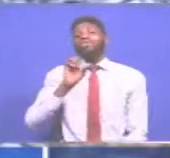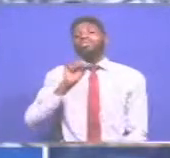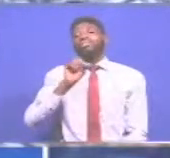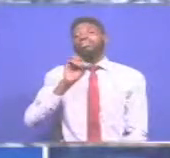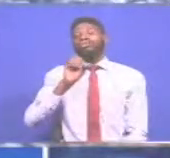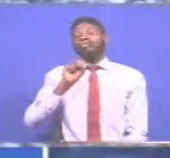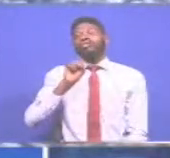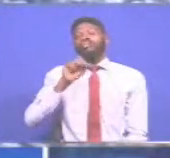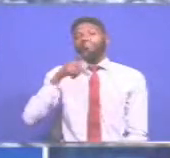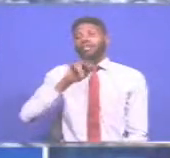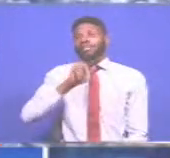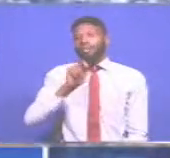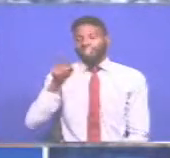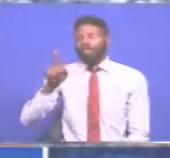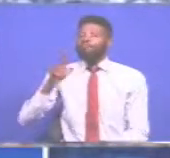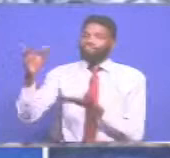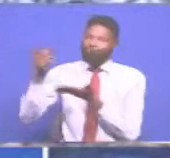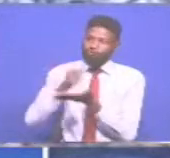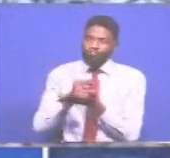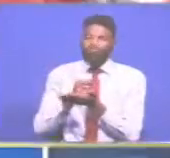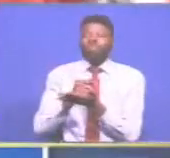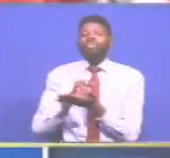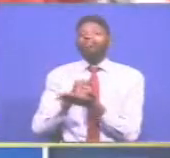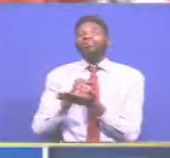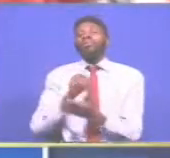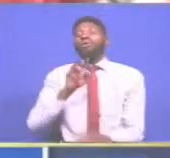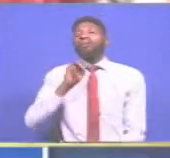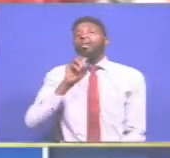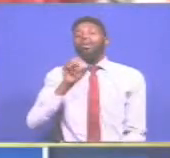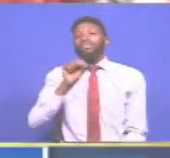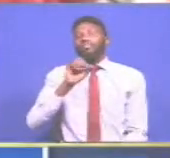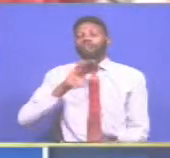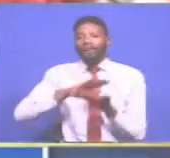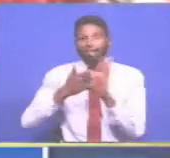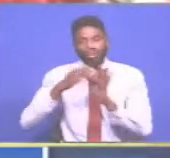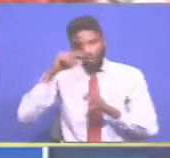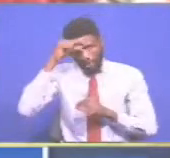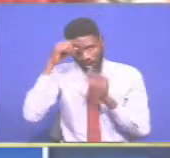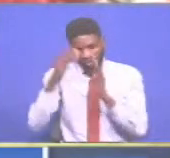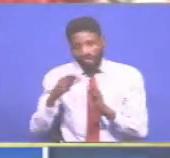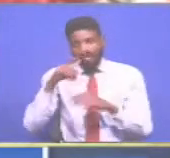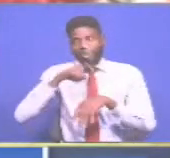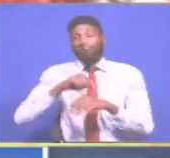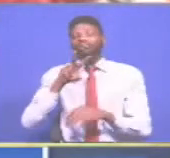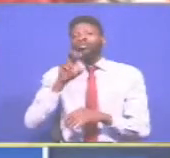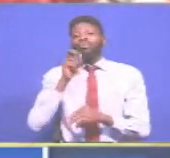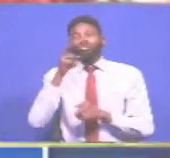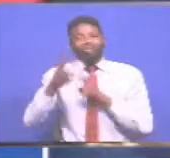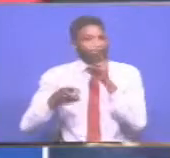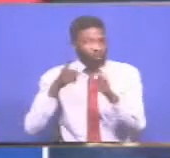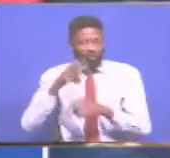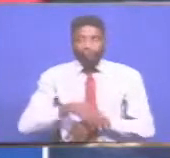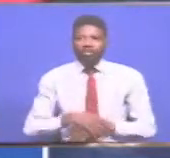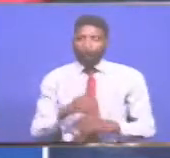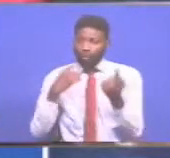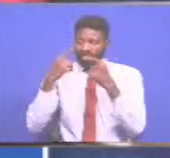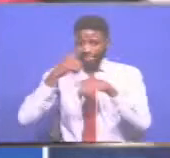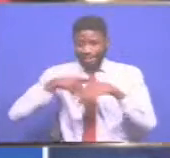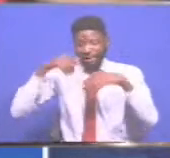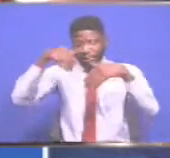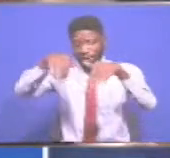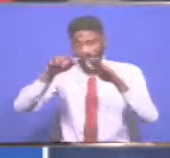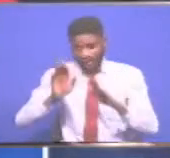for the county's leadership come 2022. Speaking during the burial of his reinforcement officer,